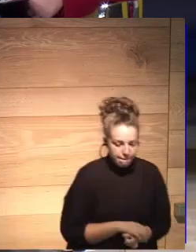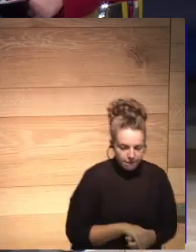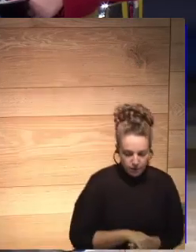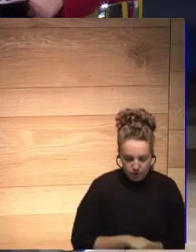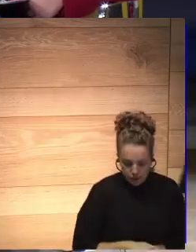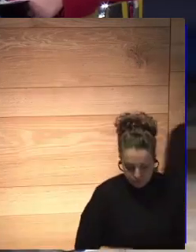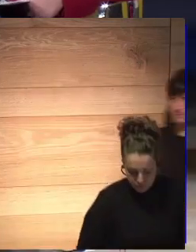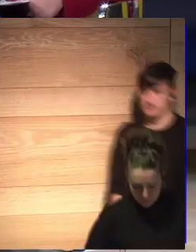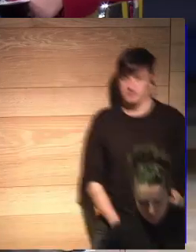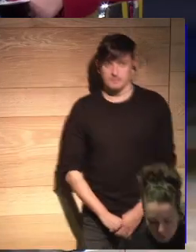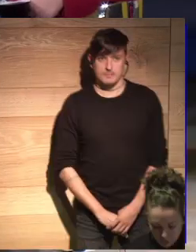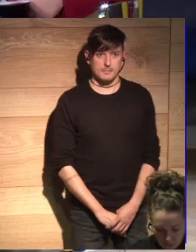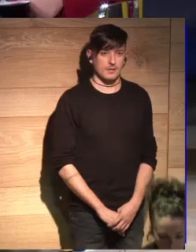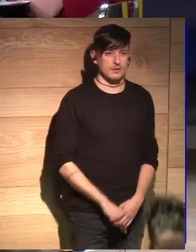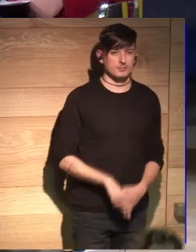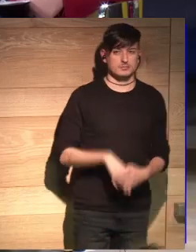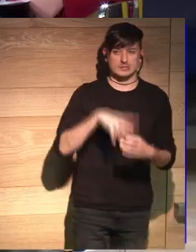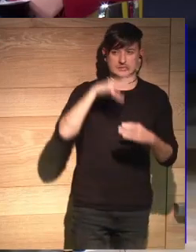within this,